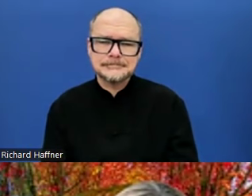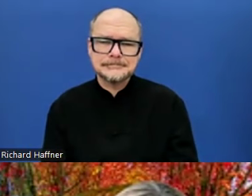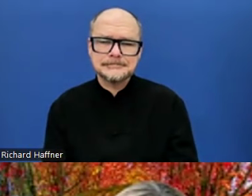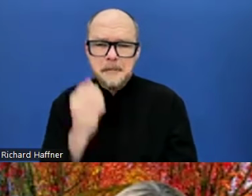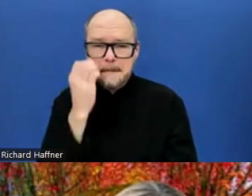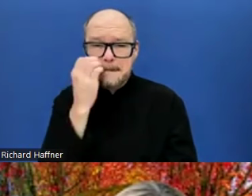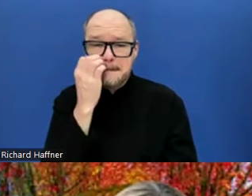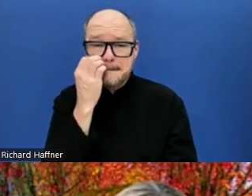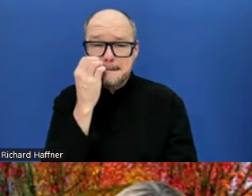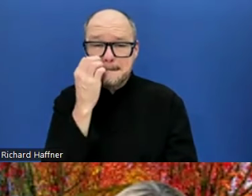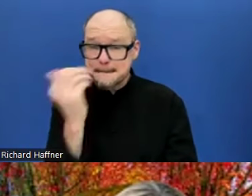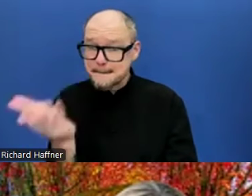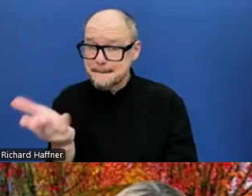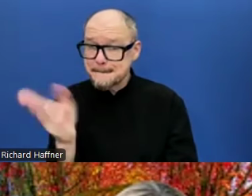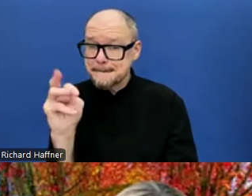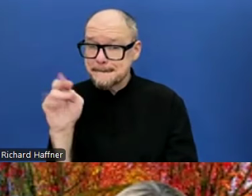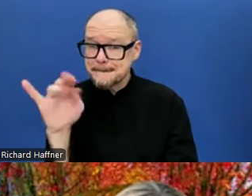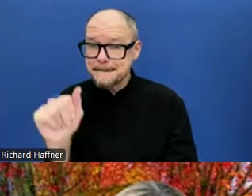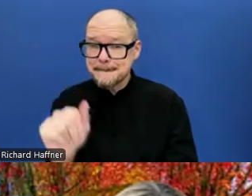Maria, yeah.